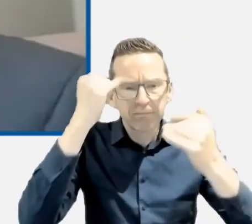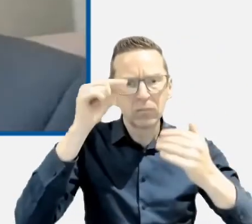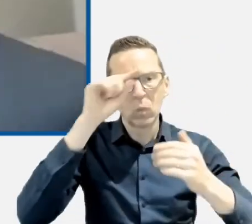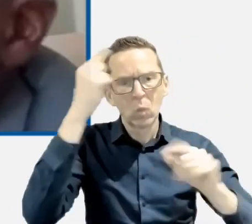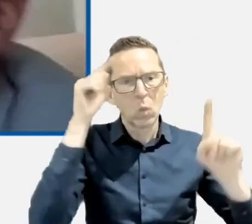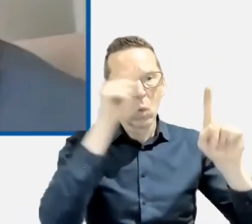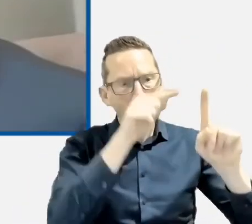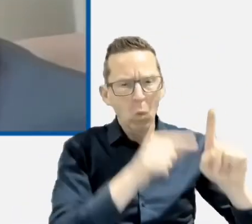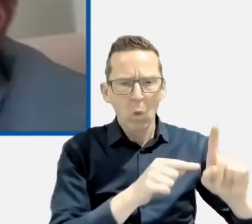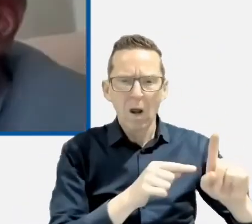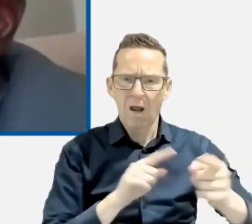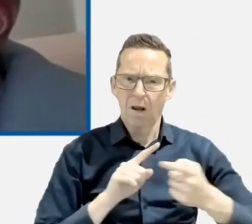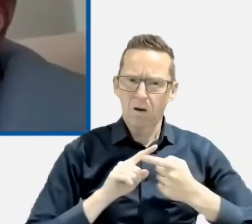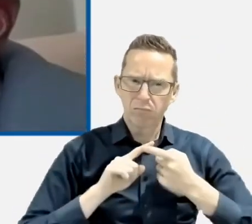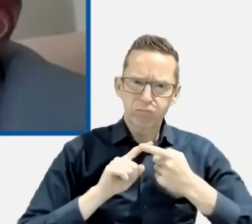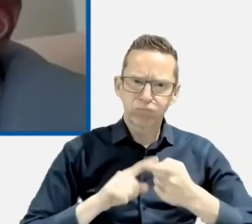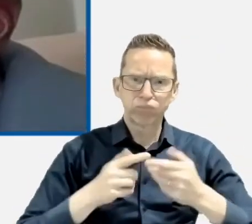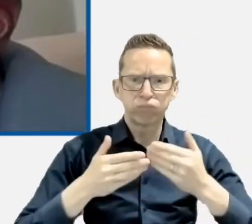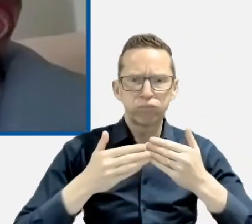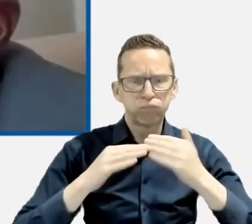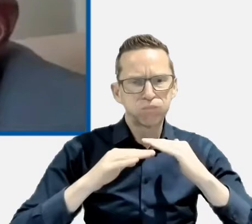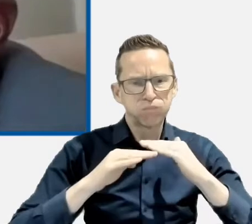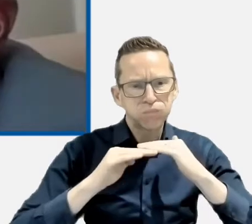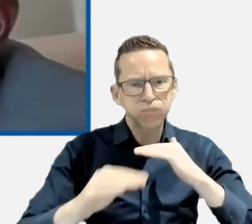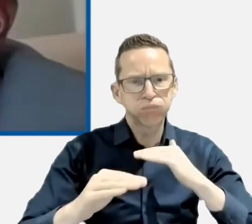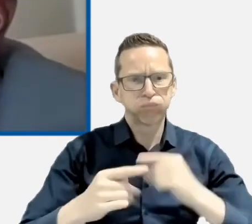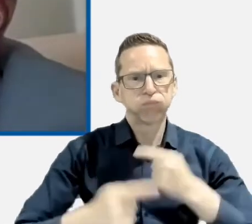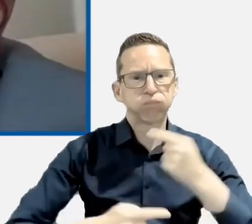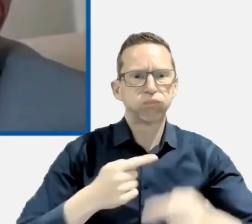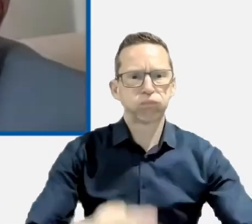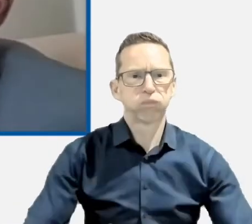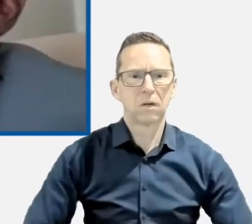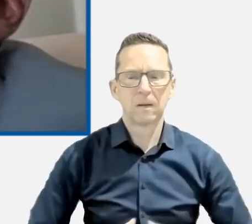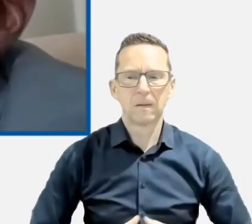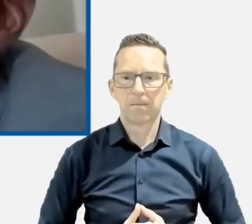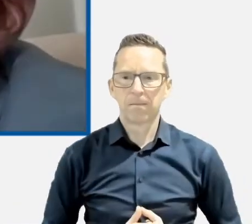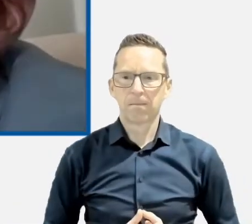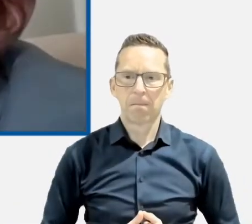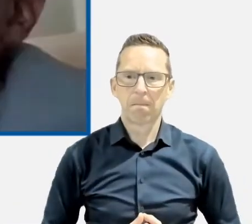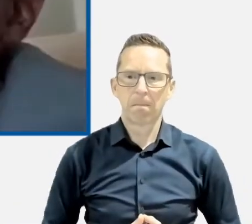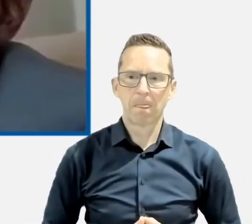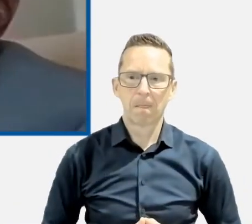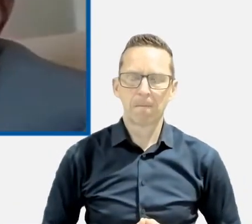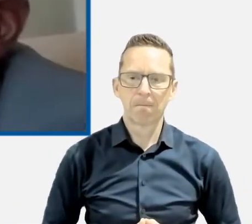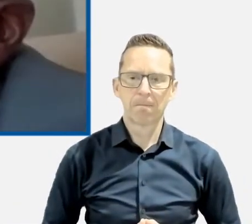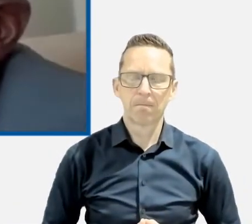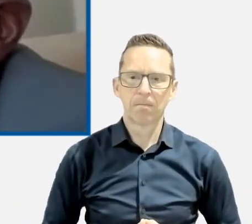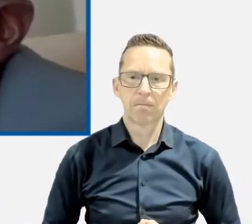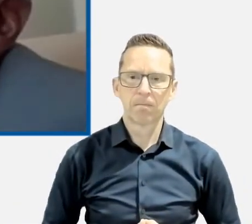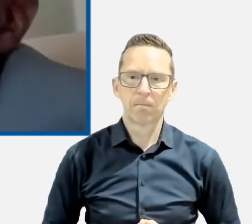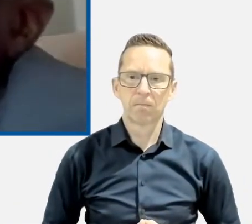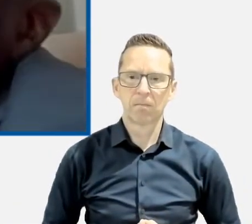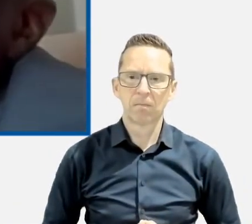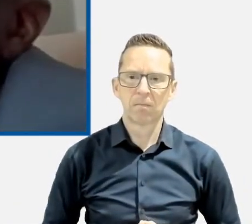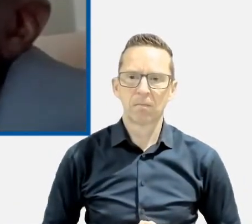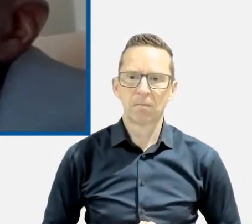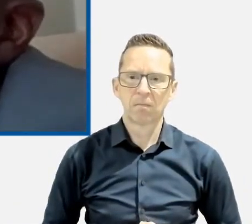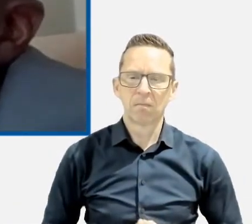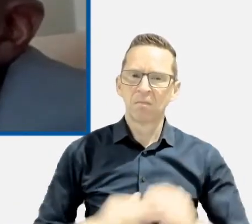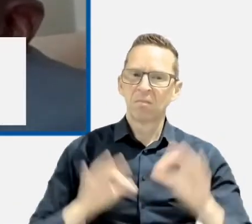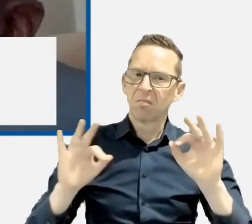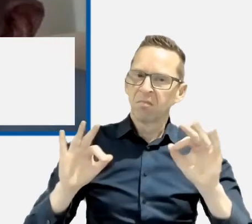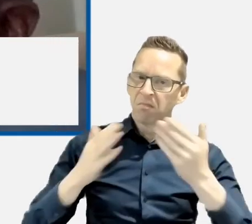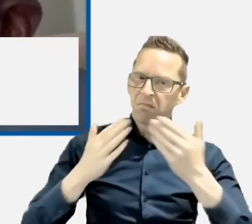Oh, thank you very much, Cynthia. Very well articulated, particularly at the national level, when talking about understanding